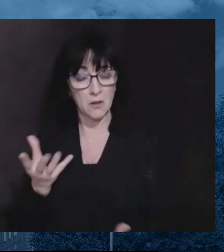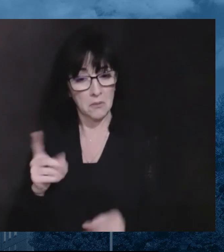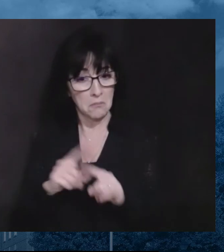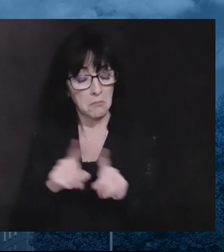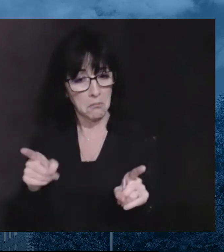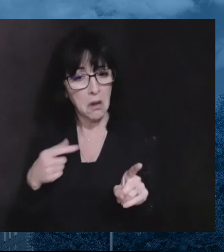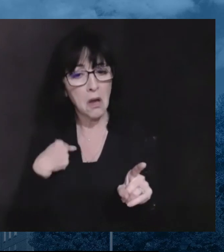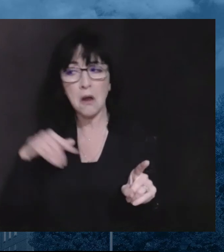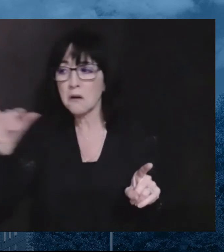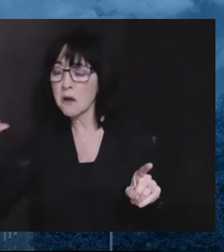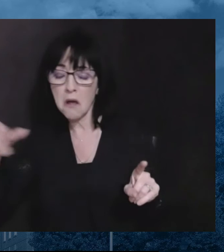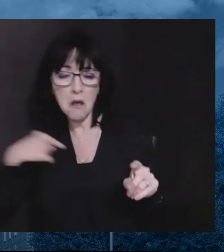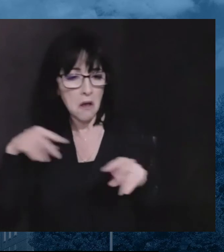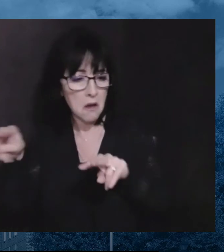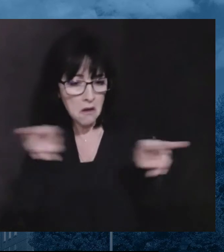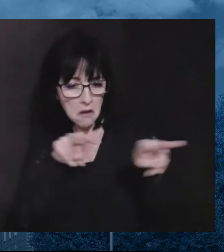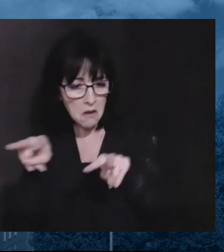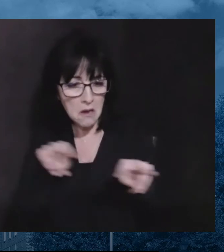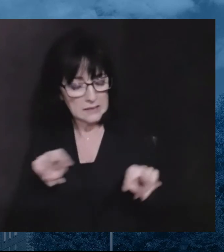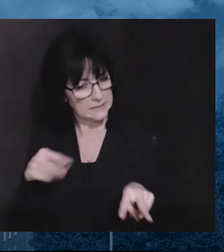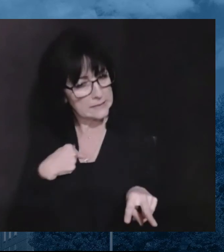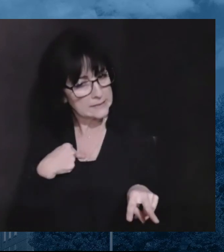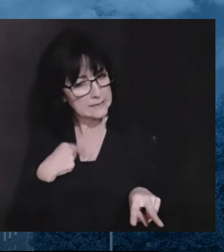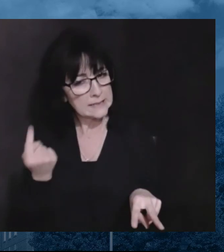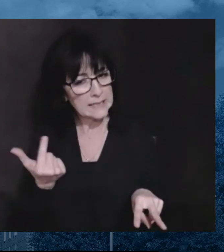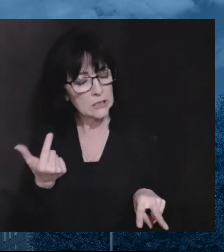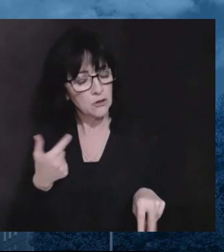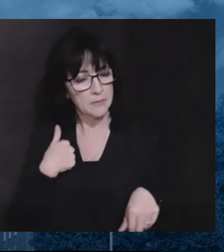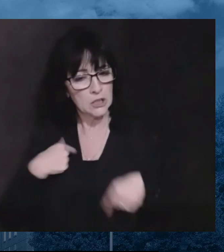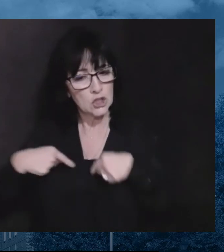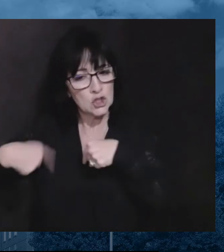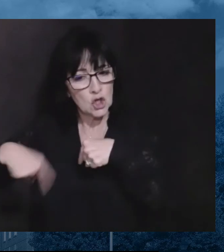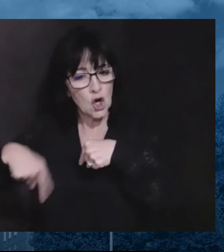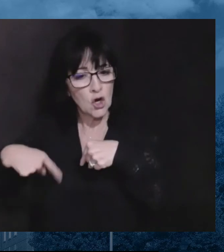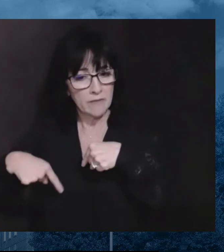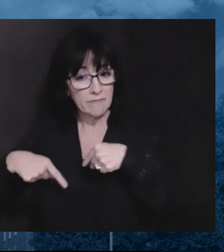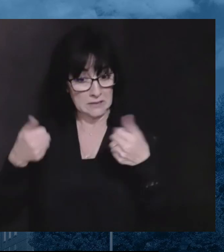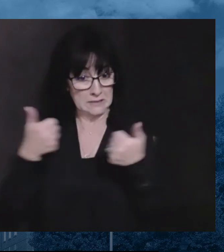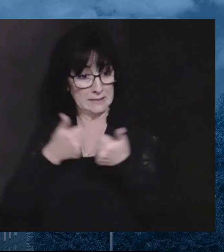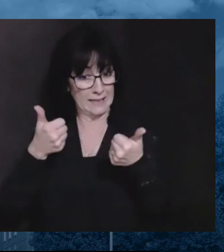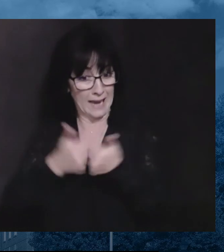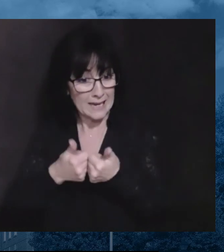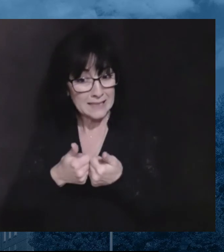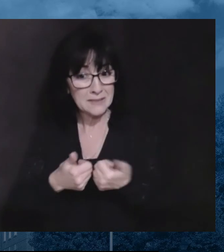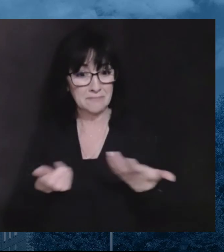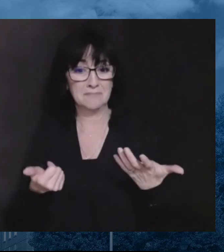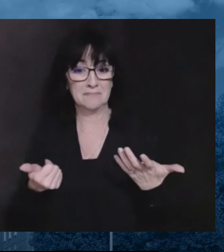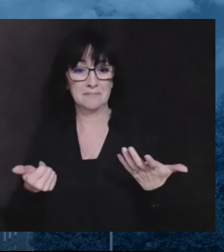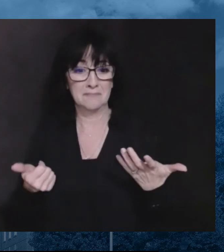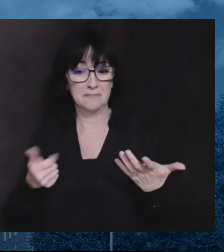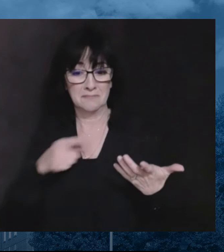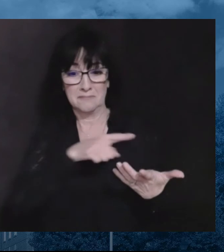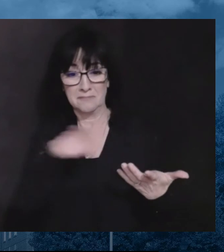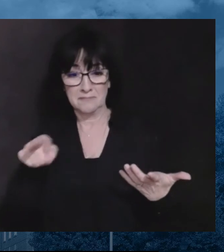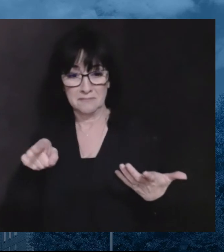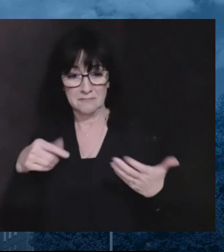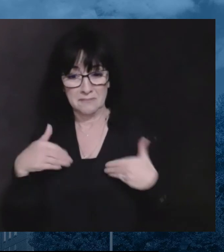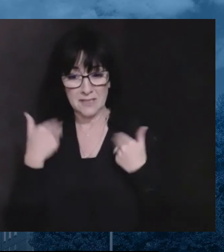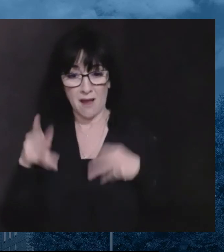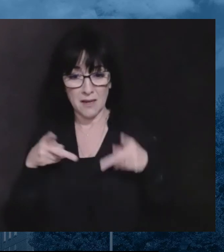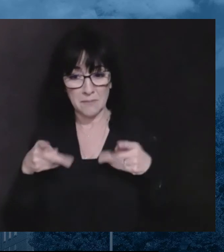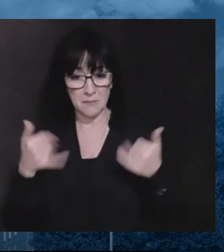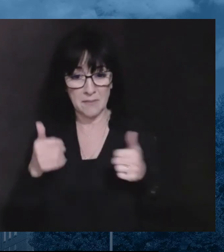that. A little nervous at the onset of it. Winter sports is another matter. It's